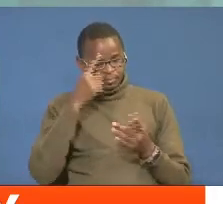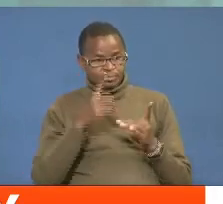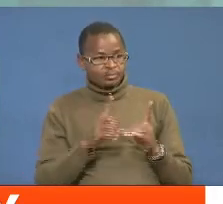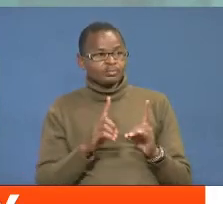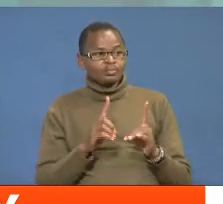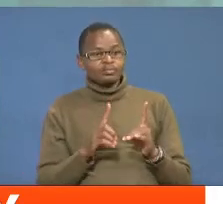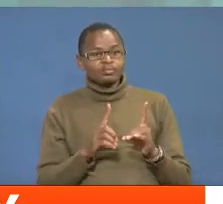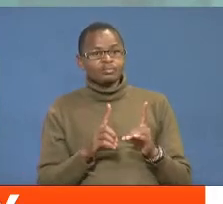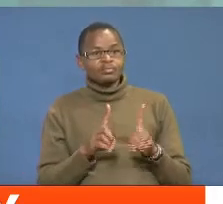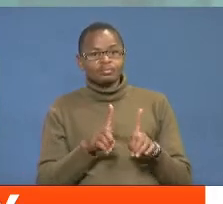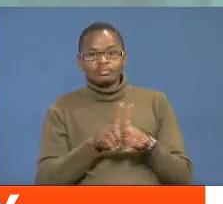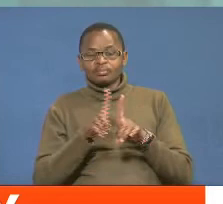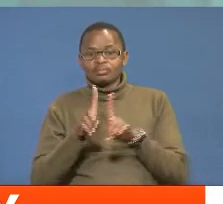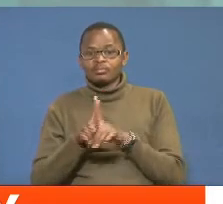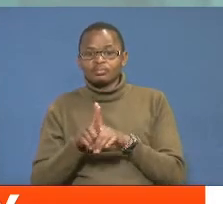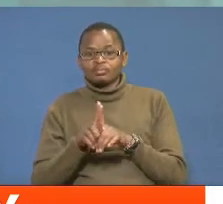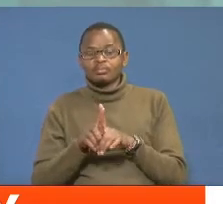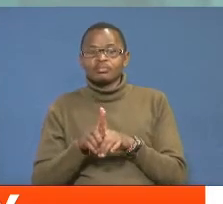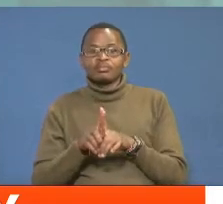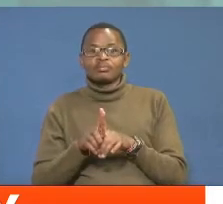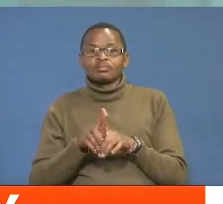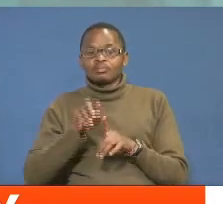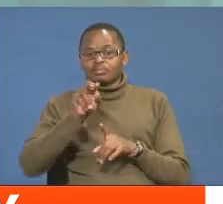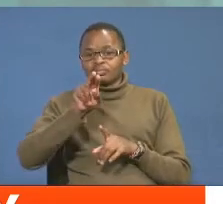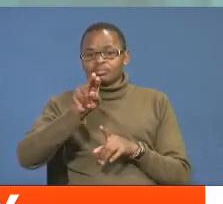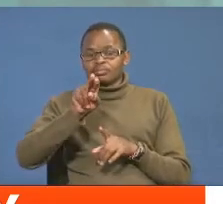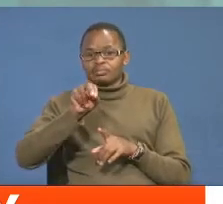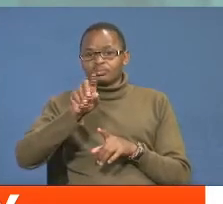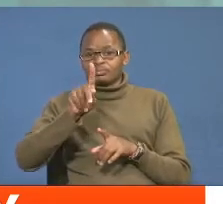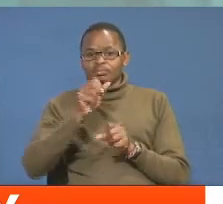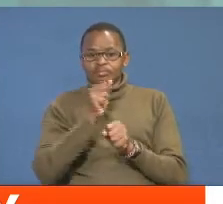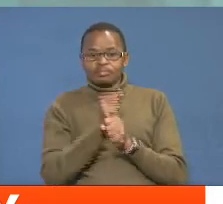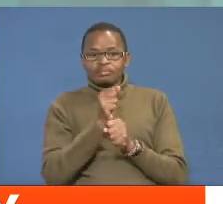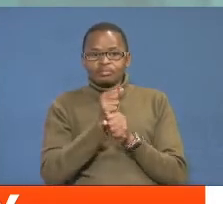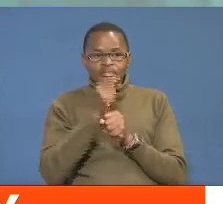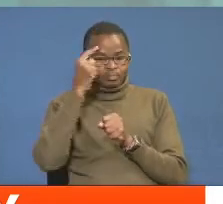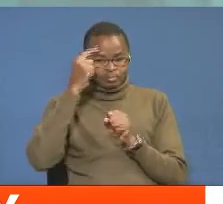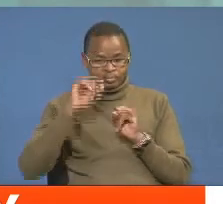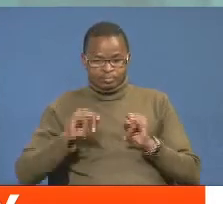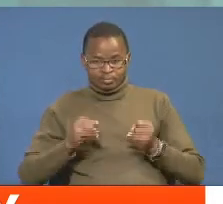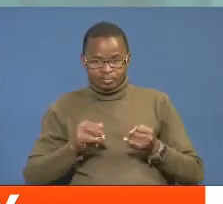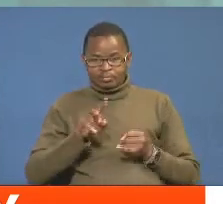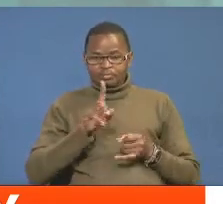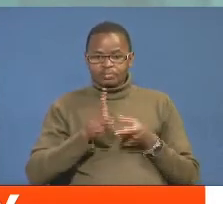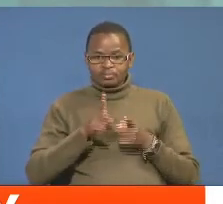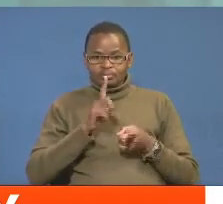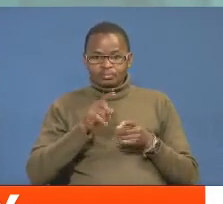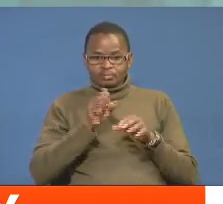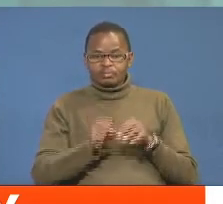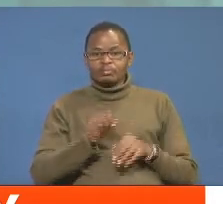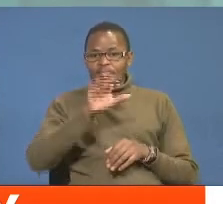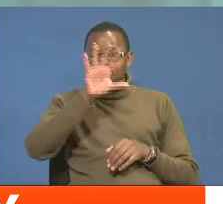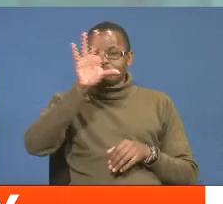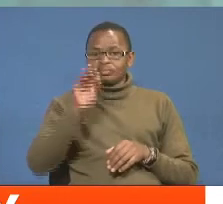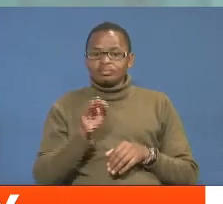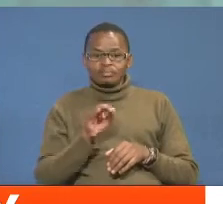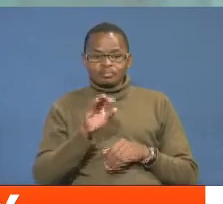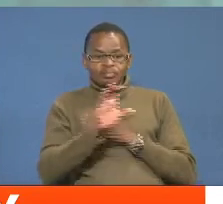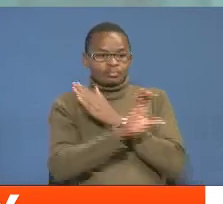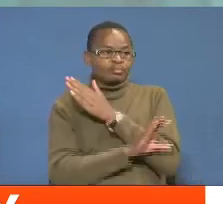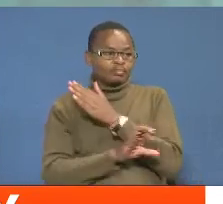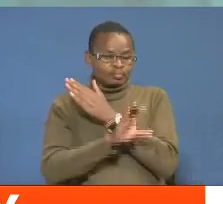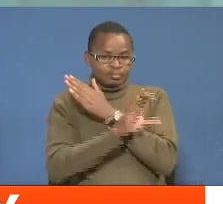to the AstraZeneca vaccine not working for the new variant in South Africa. Now, here in the